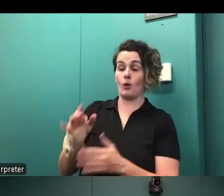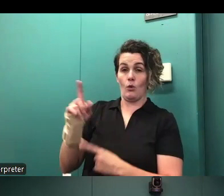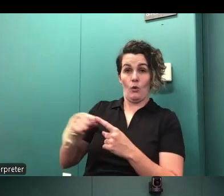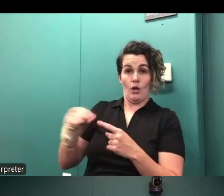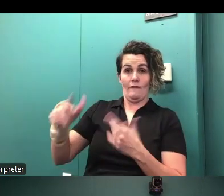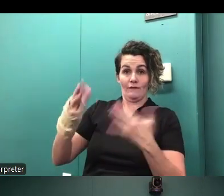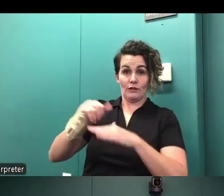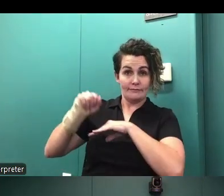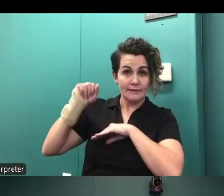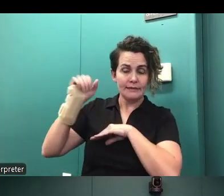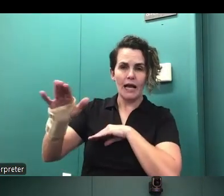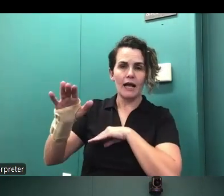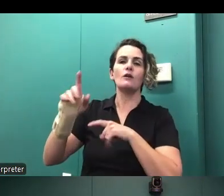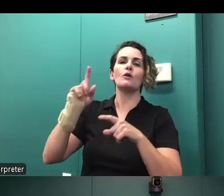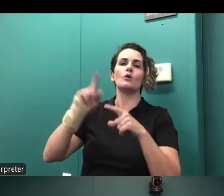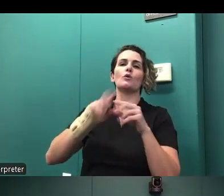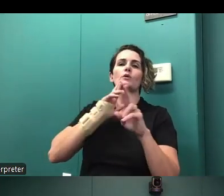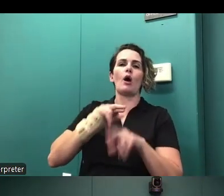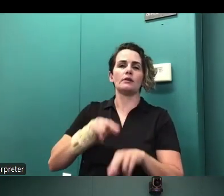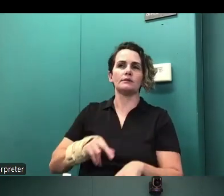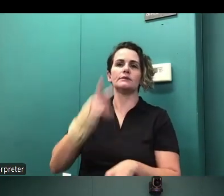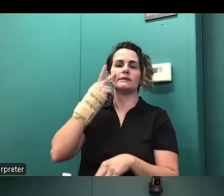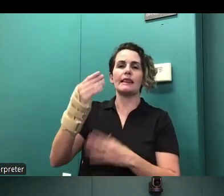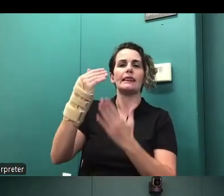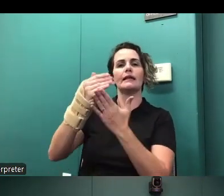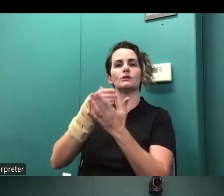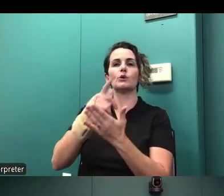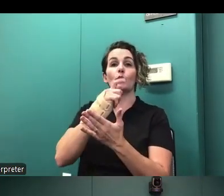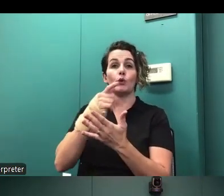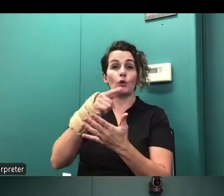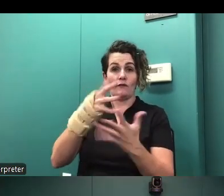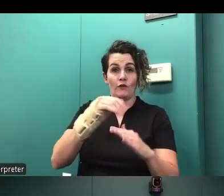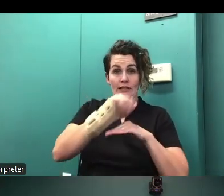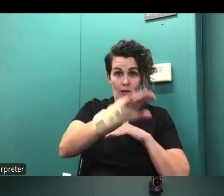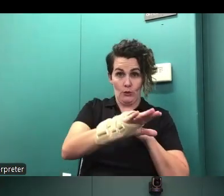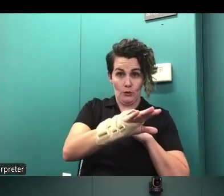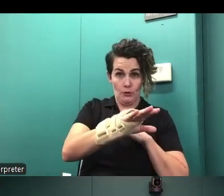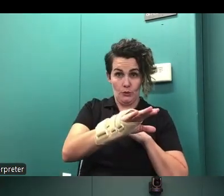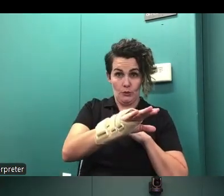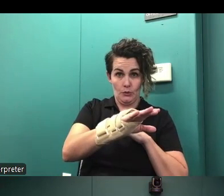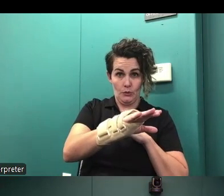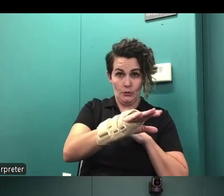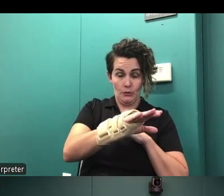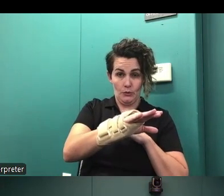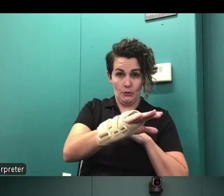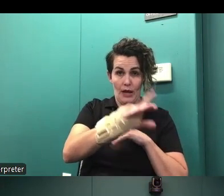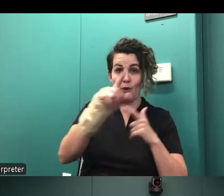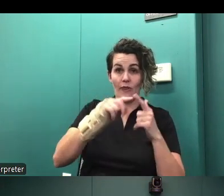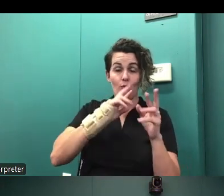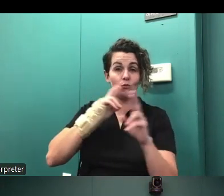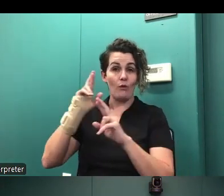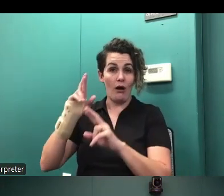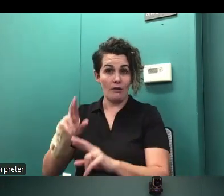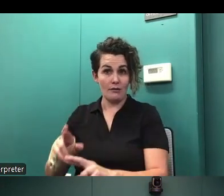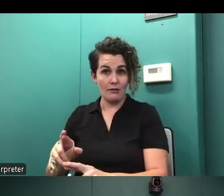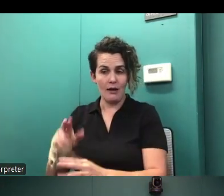there's when you go into the responses, you can see the list of like who you've sent it to at first. And then when they've responded,